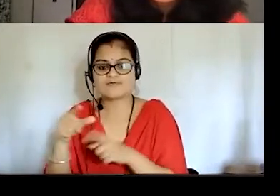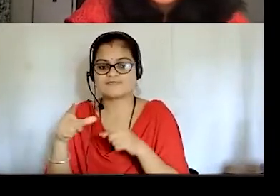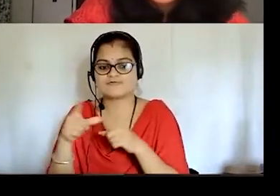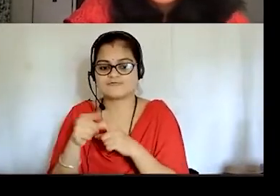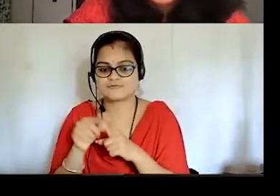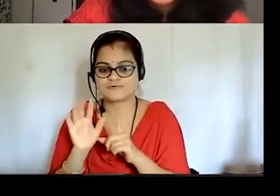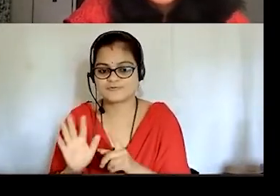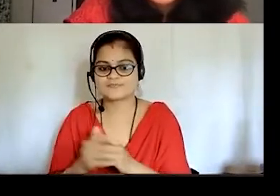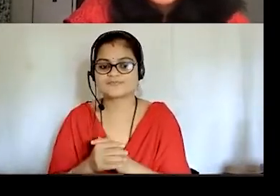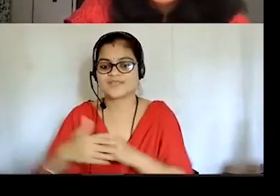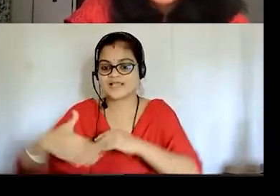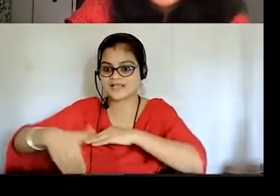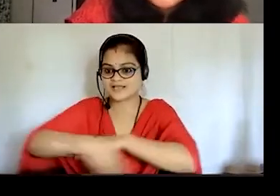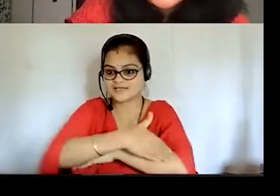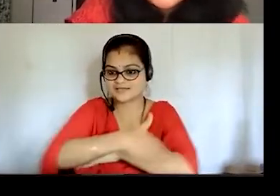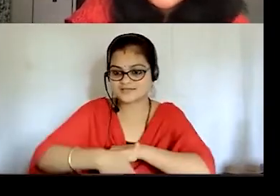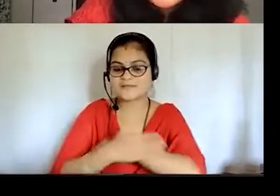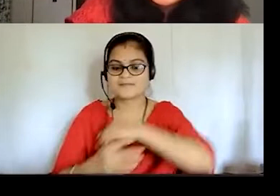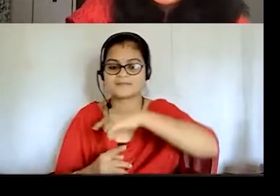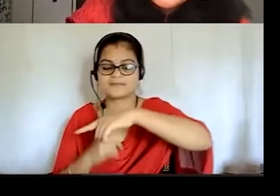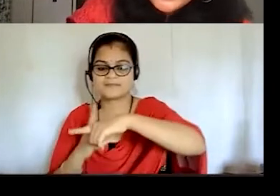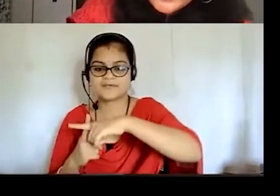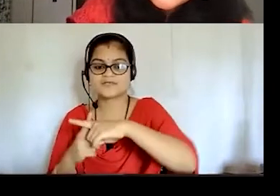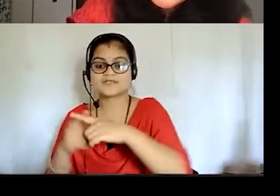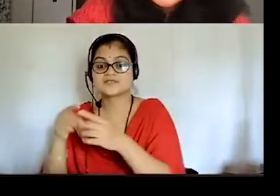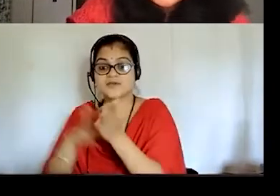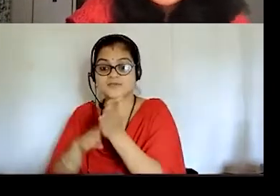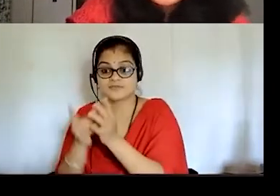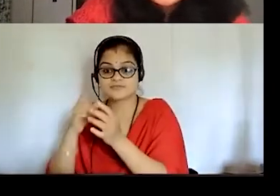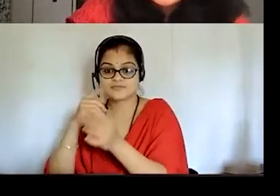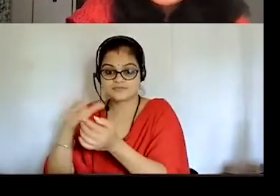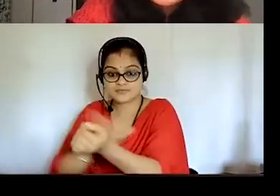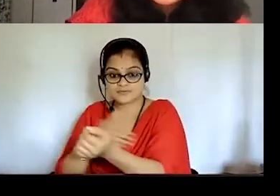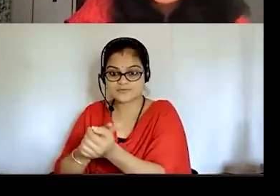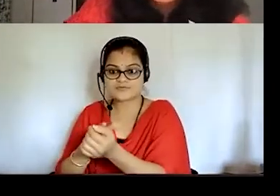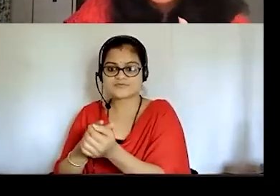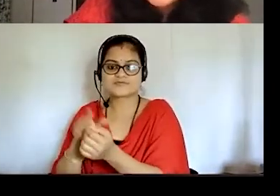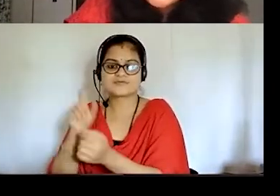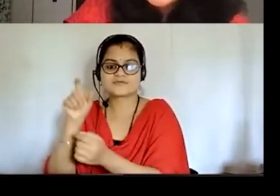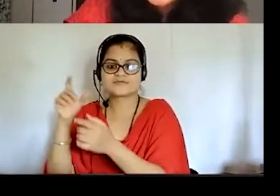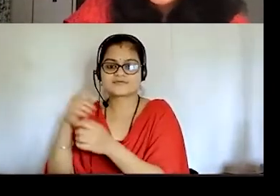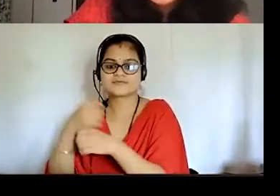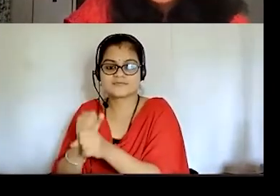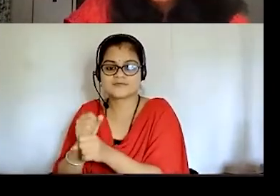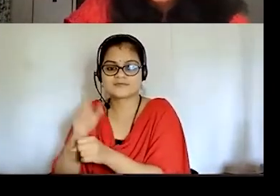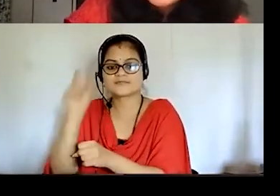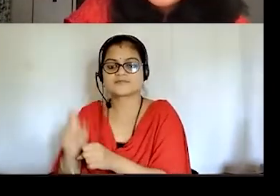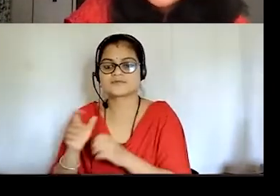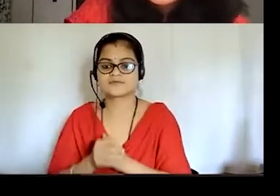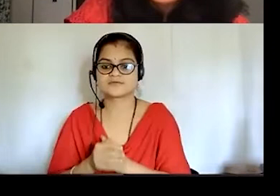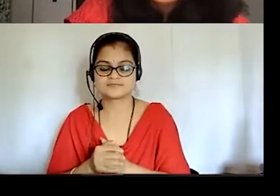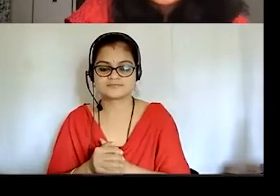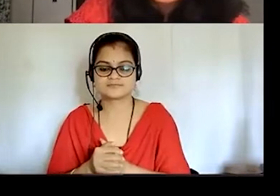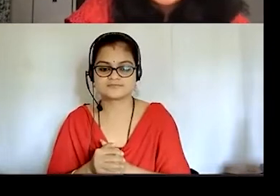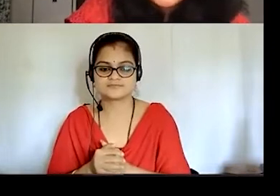of structural engineers and draftsmen. They were artists too, who enriched the next generation by